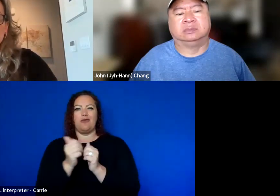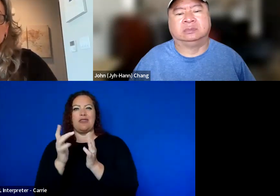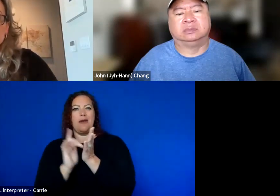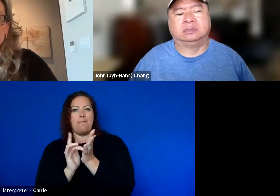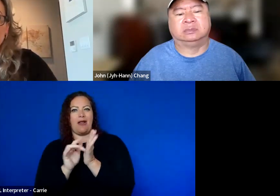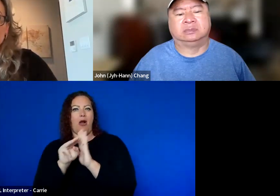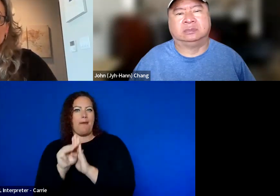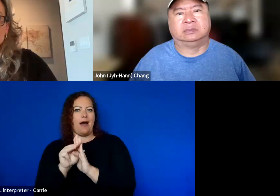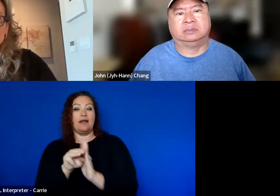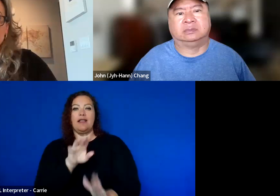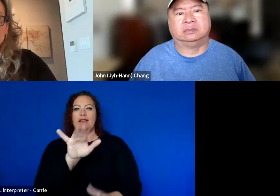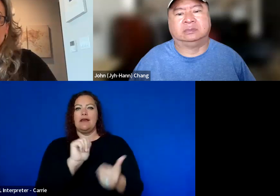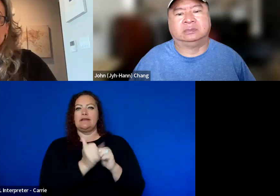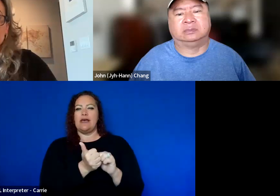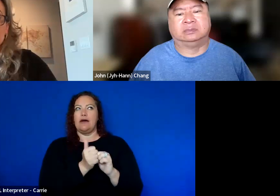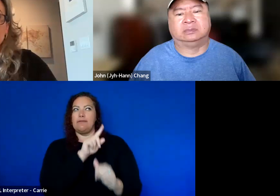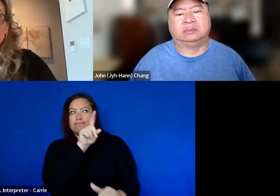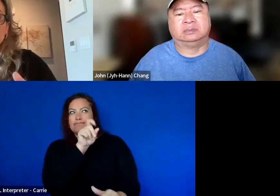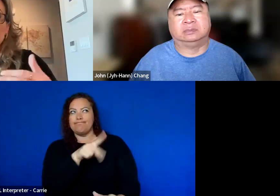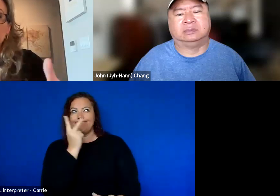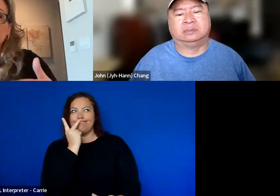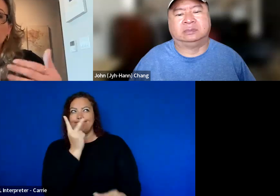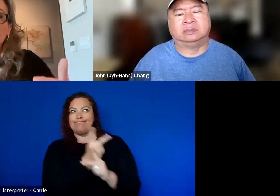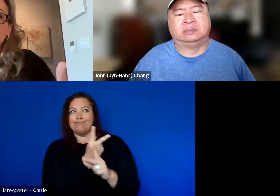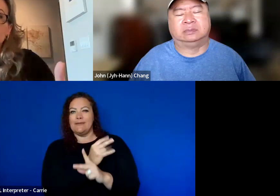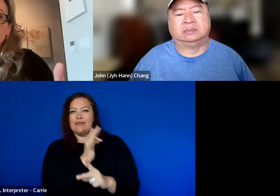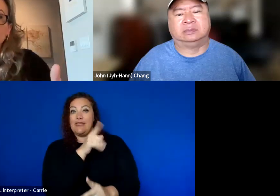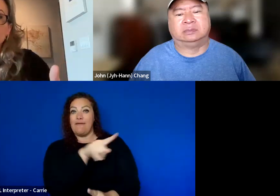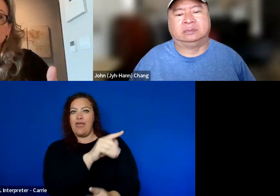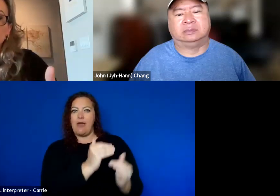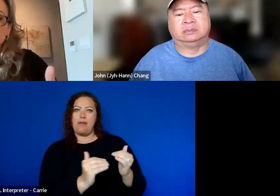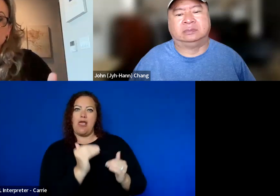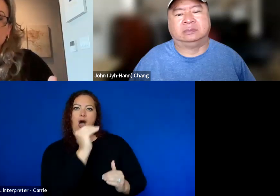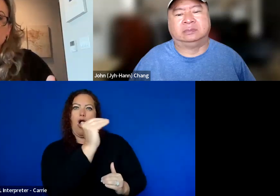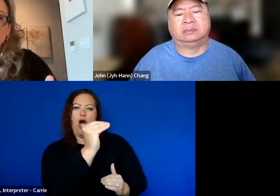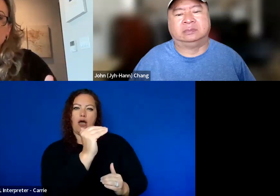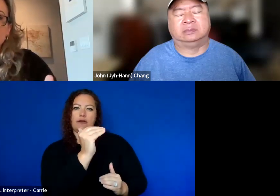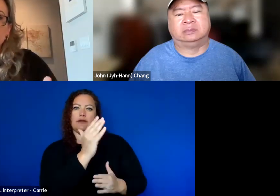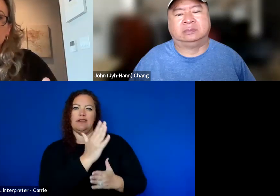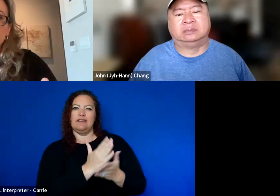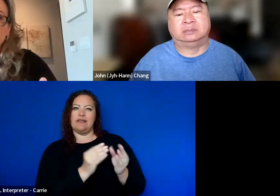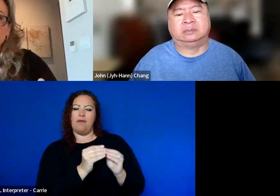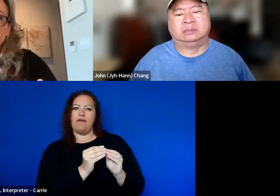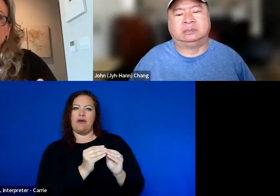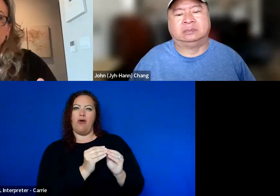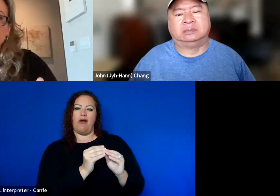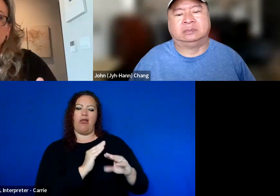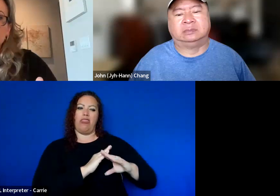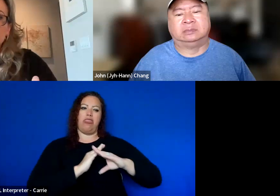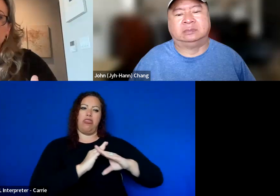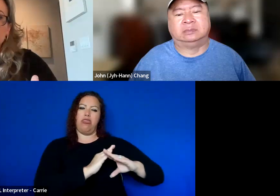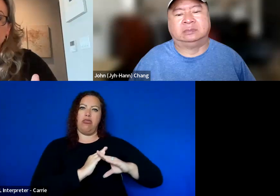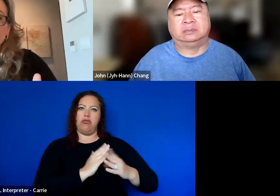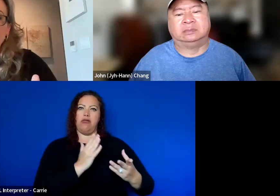just a way to tap in to see if they have gone beyond some of the more stigmatized views of